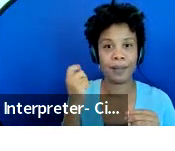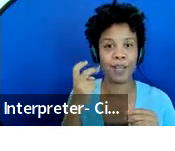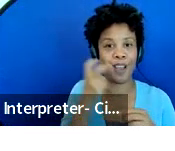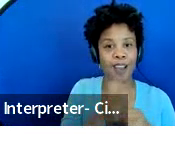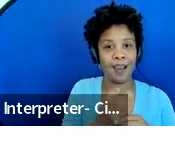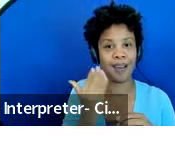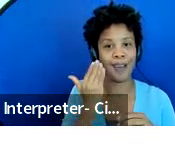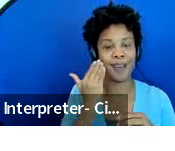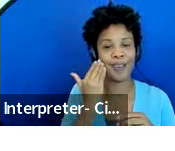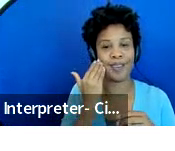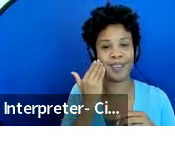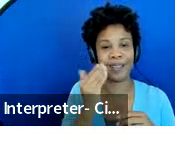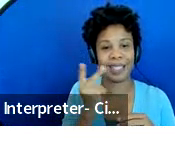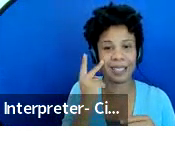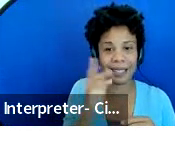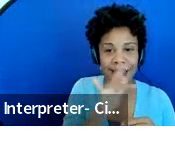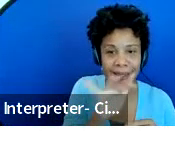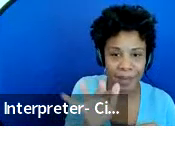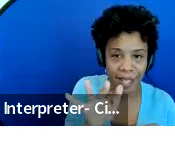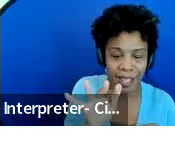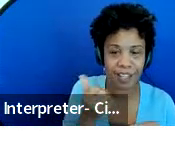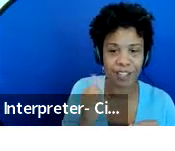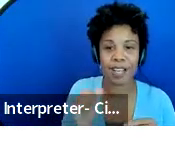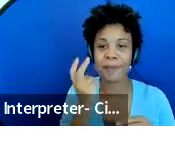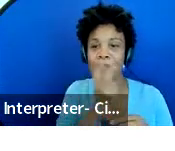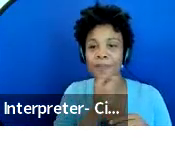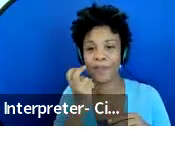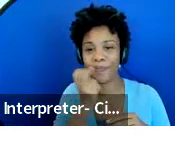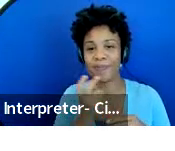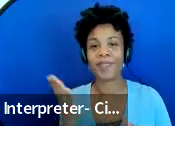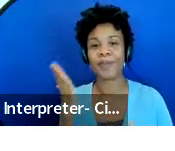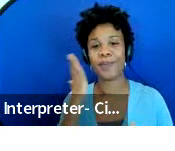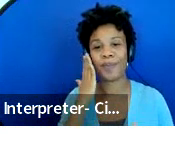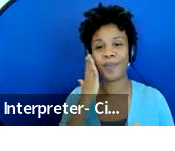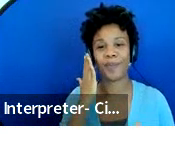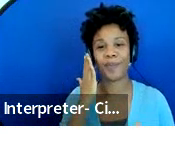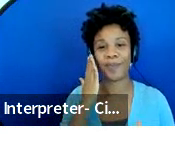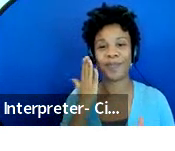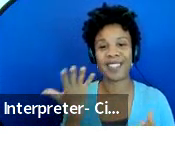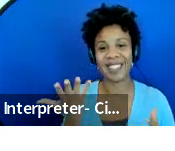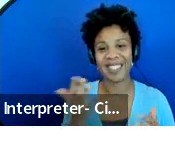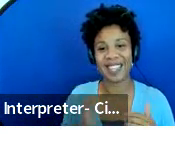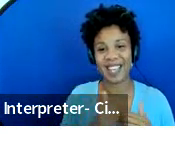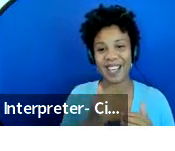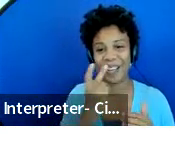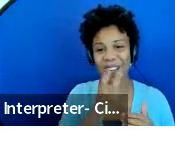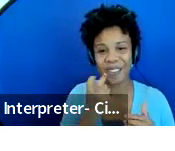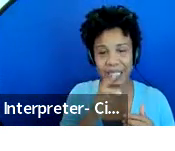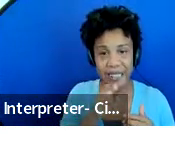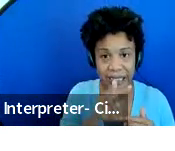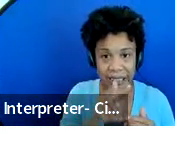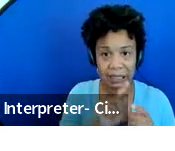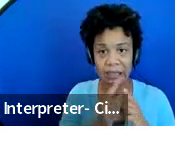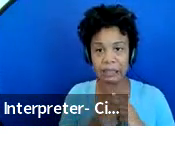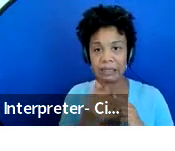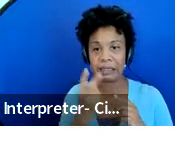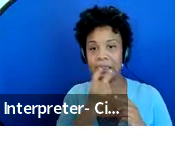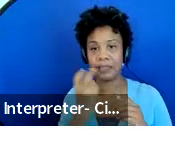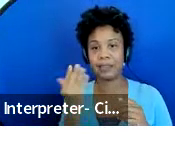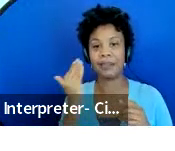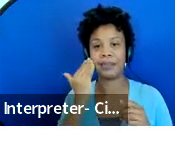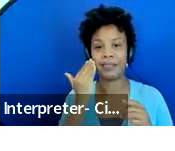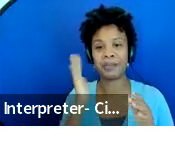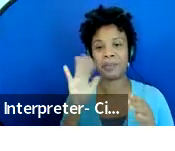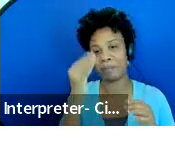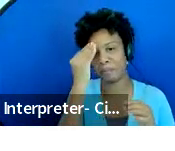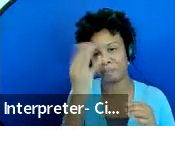in seeing how it's spelled in terms of converting that into pronunciation. So what I'm presenting on this